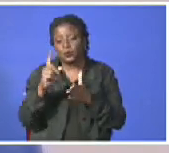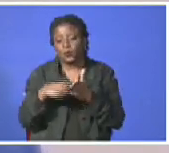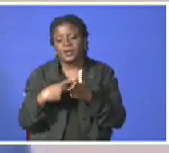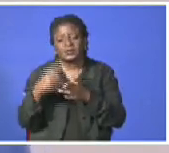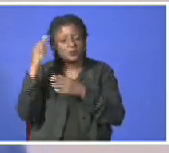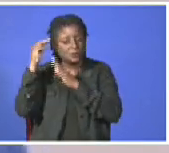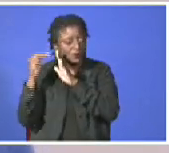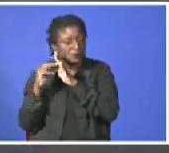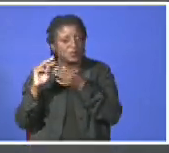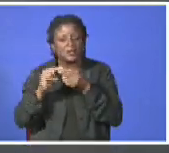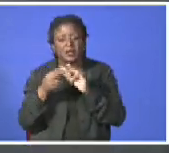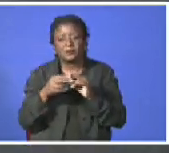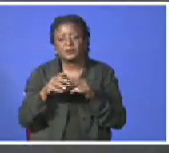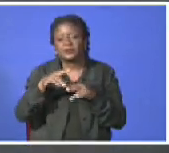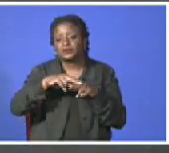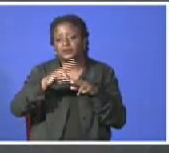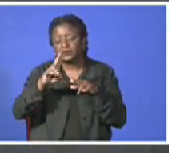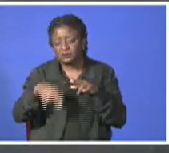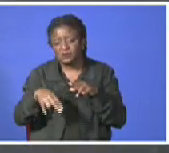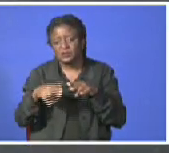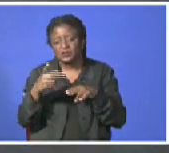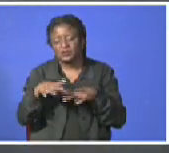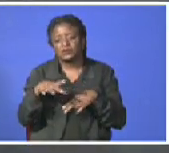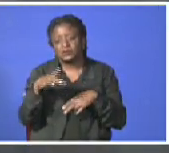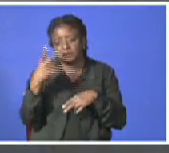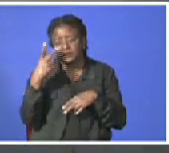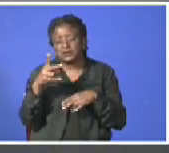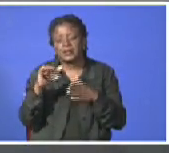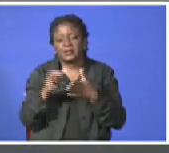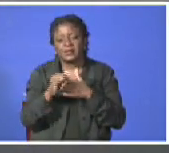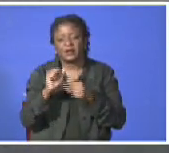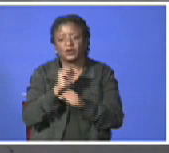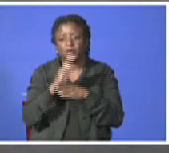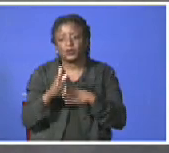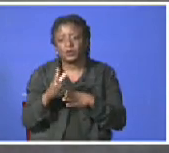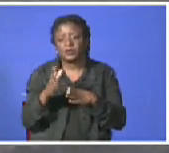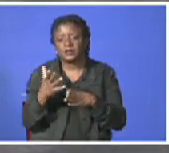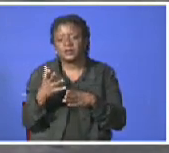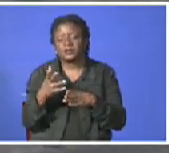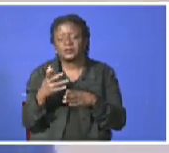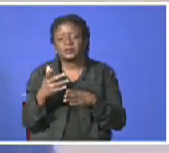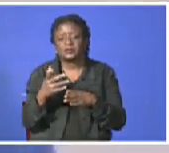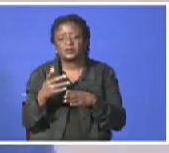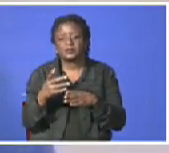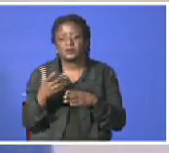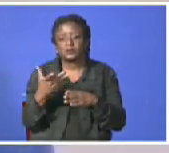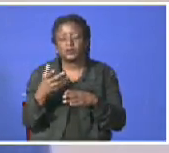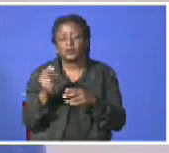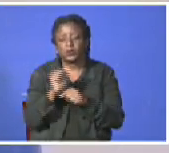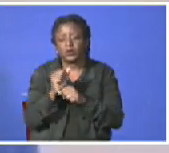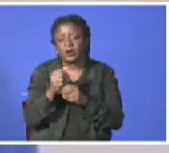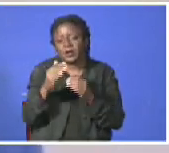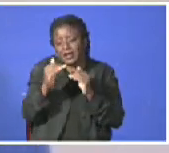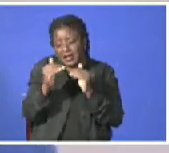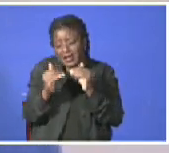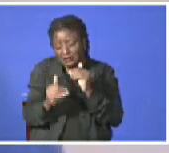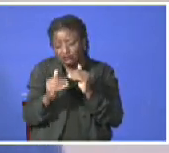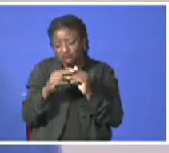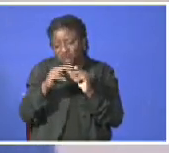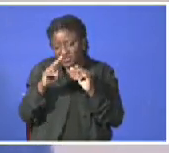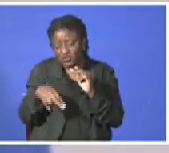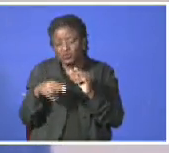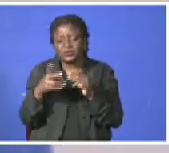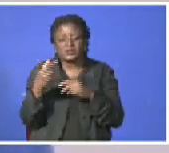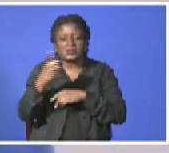will find that the employees will begin to work reduced days. There's a situation where they would go to working reduced days,